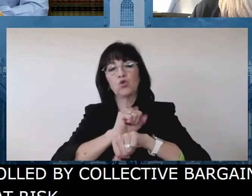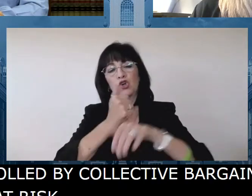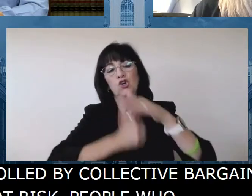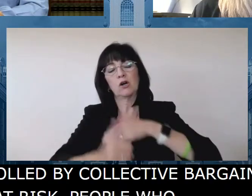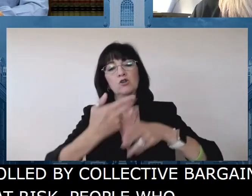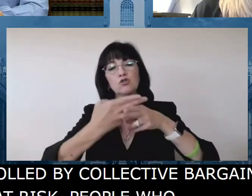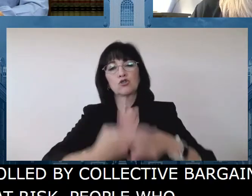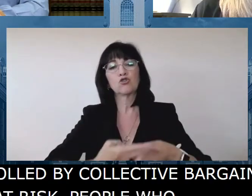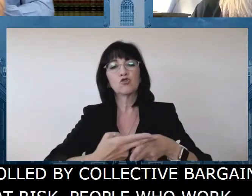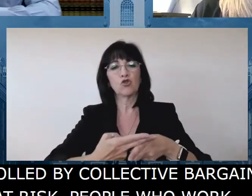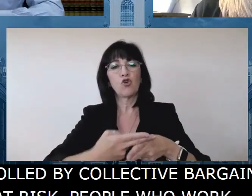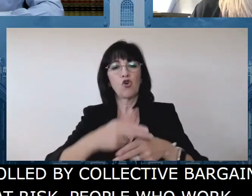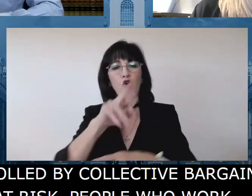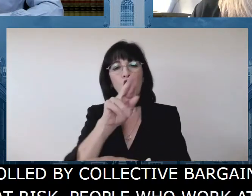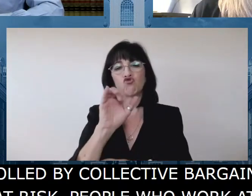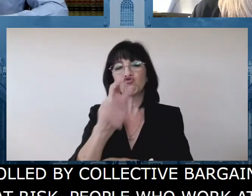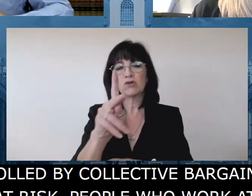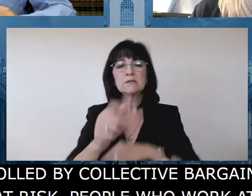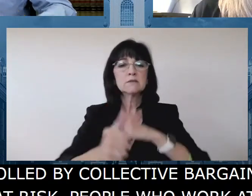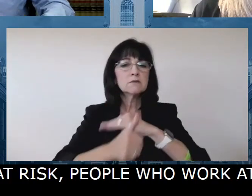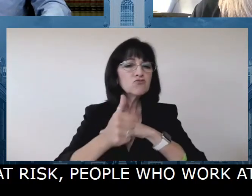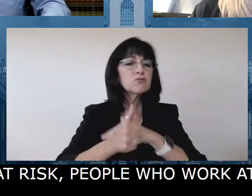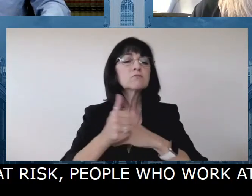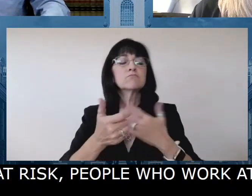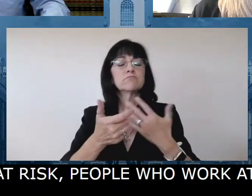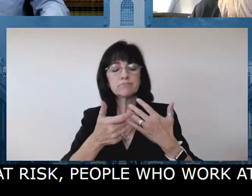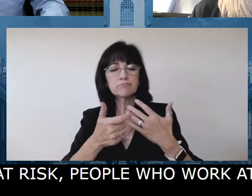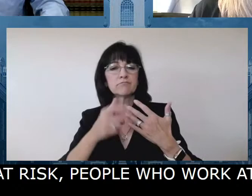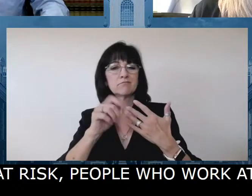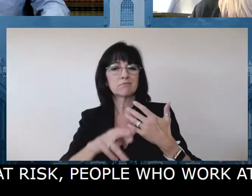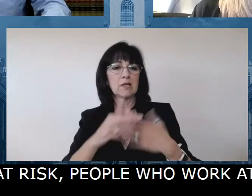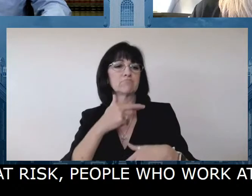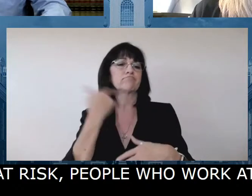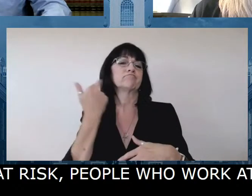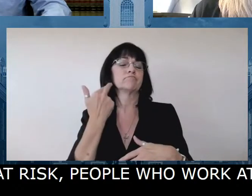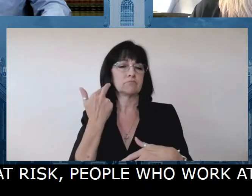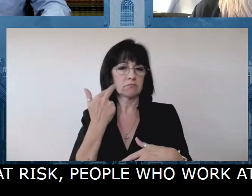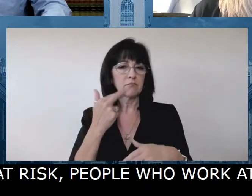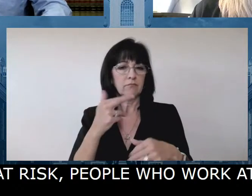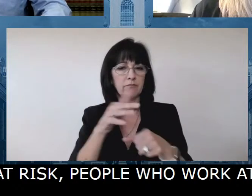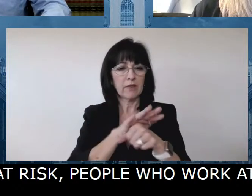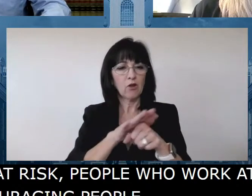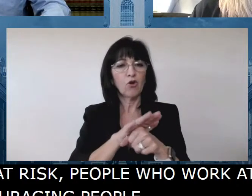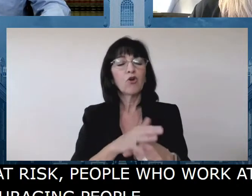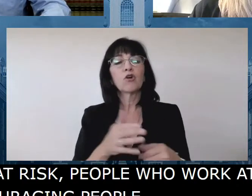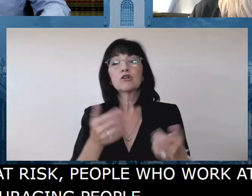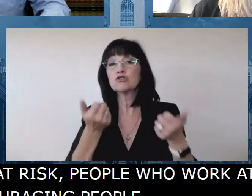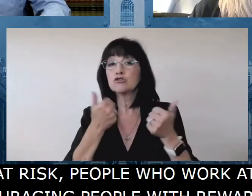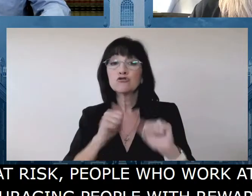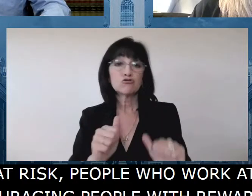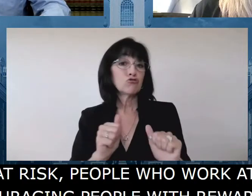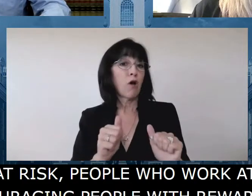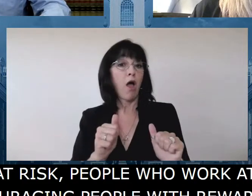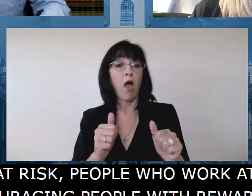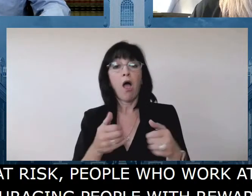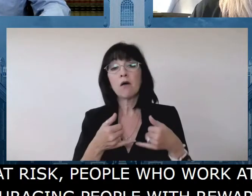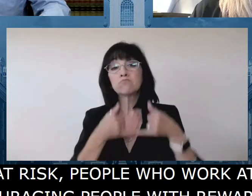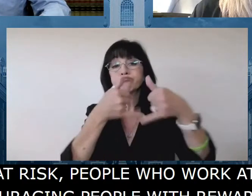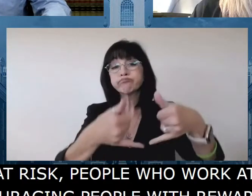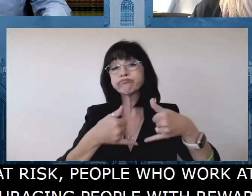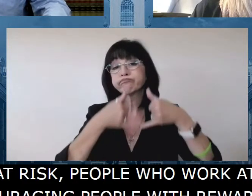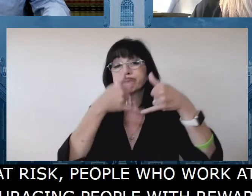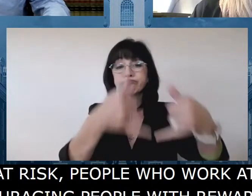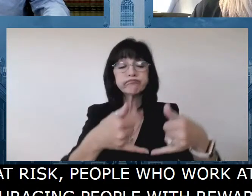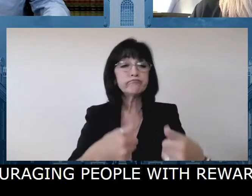we've tried encouraging people with rewards, a lottery system, and businesses donating,